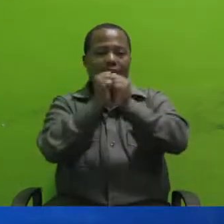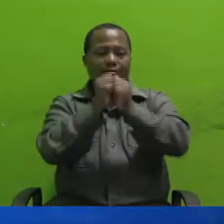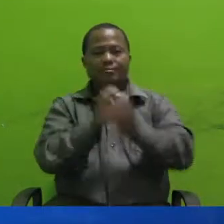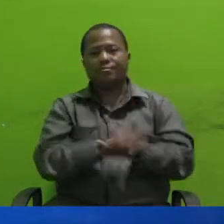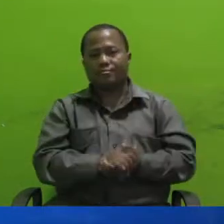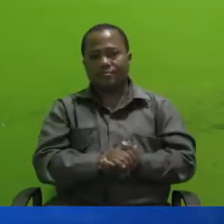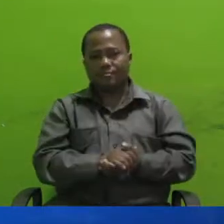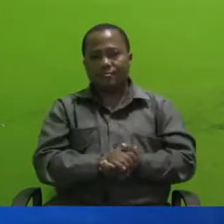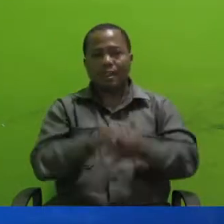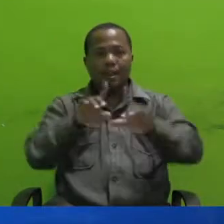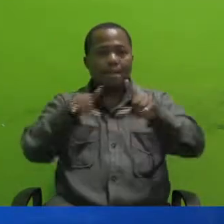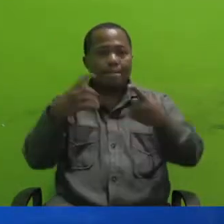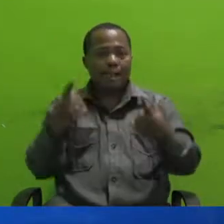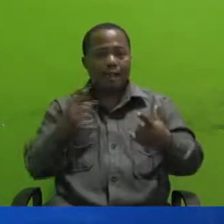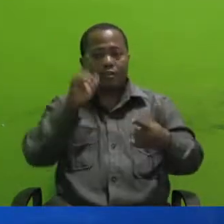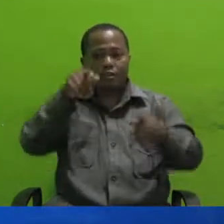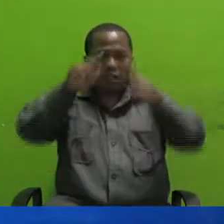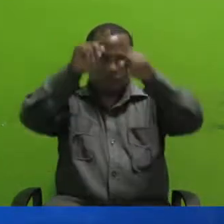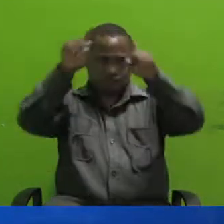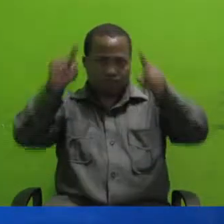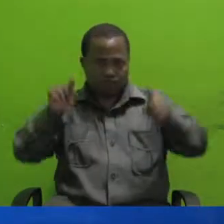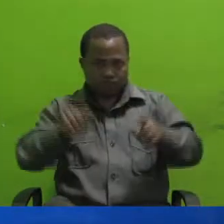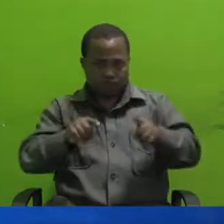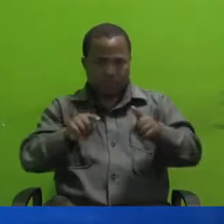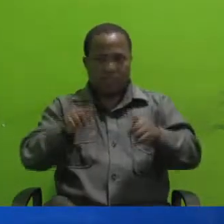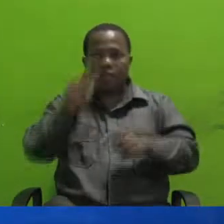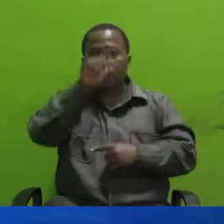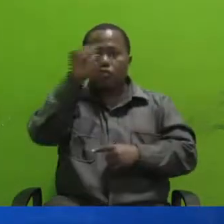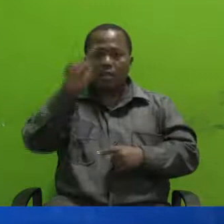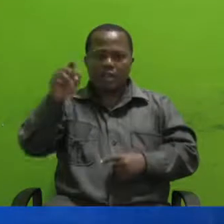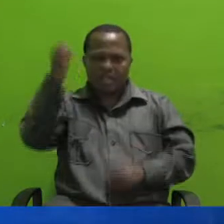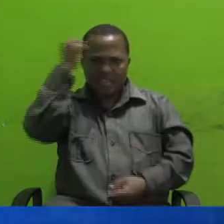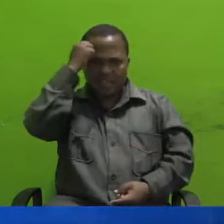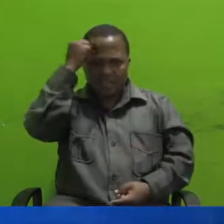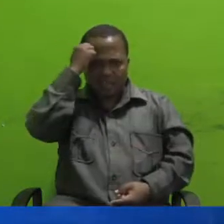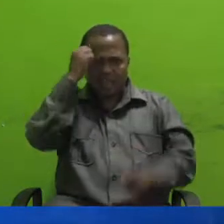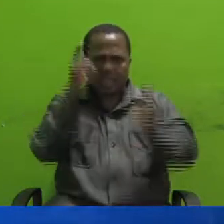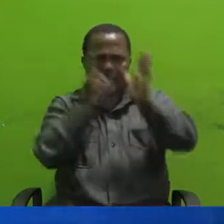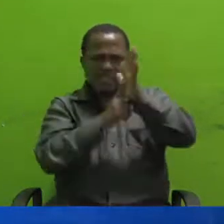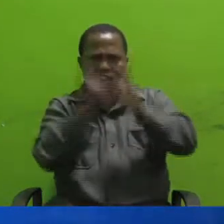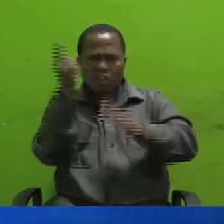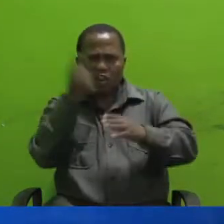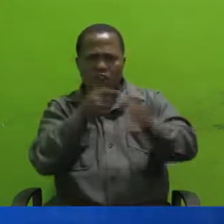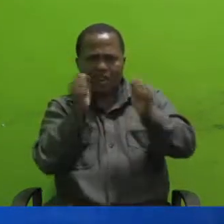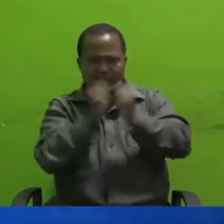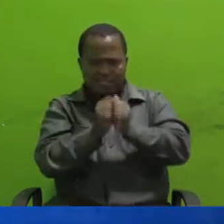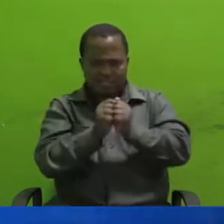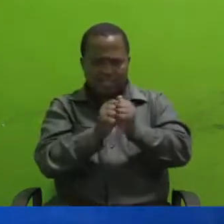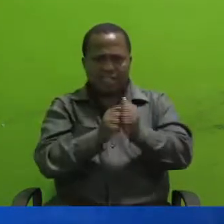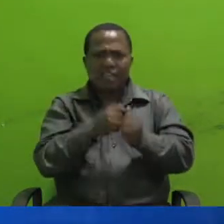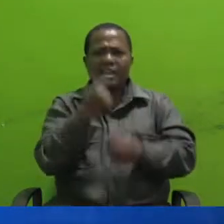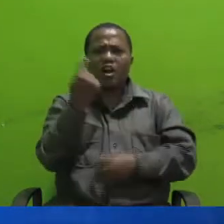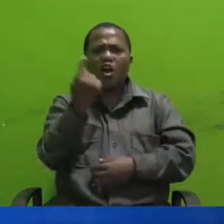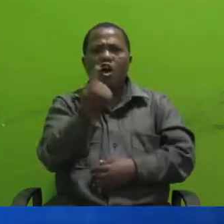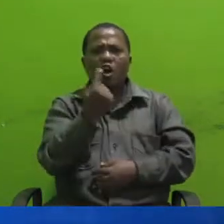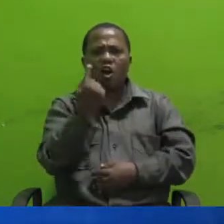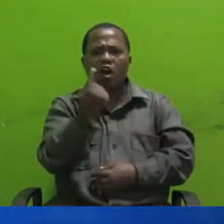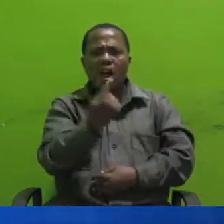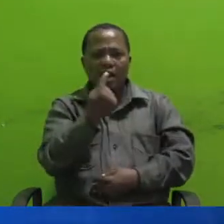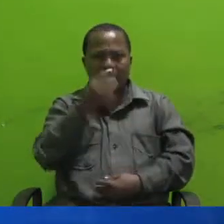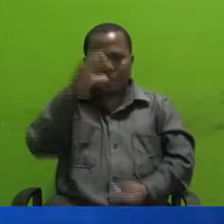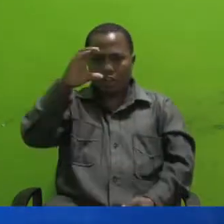10, but we have to square it. Remember, 6 over 10 is